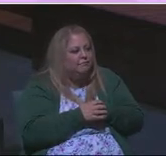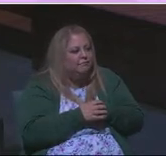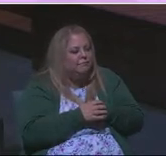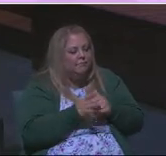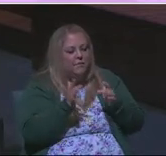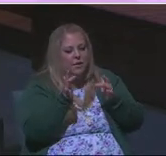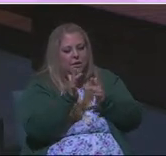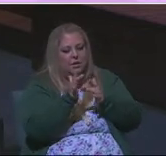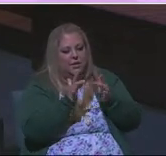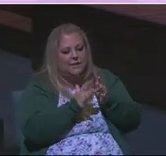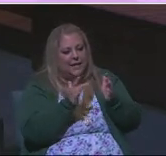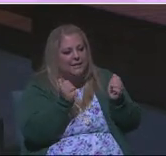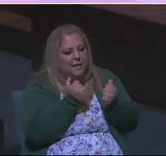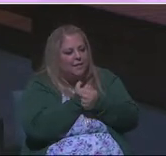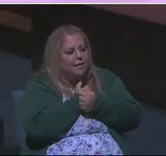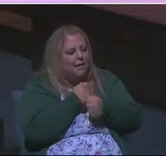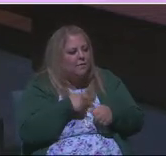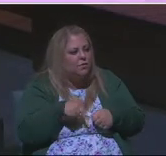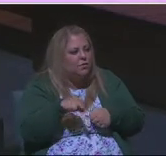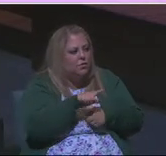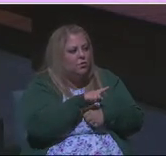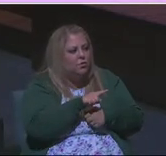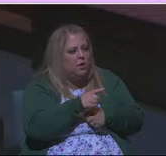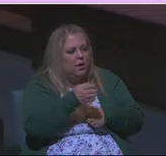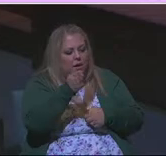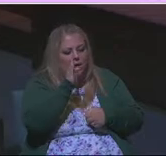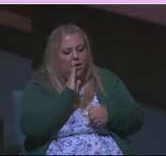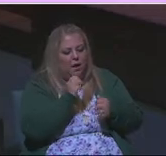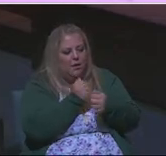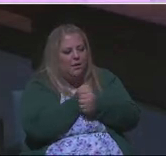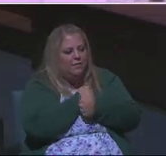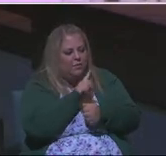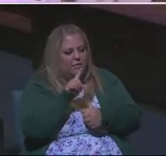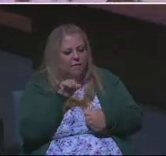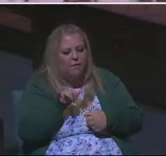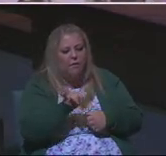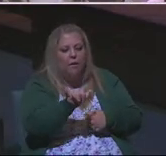Jesus loves you. God loves you with an everlasting love.